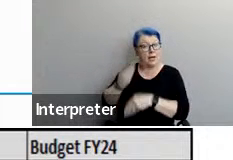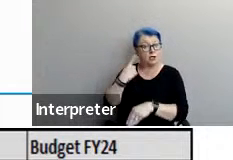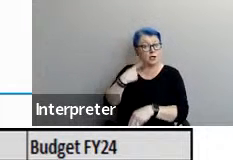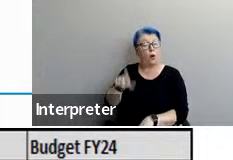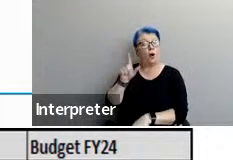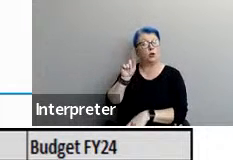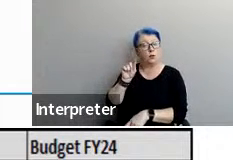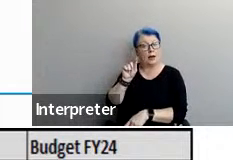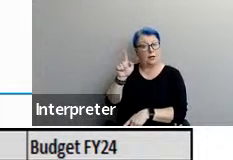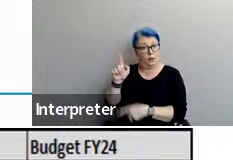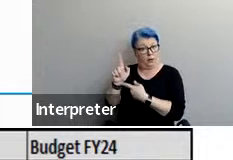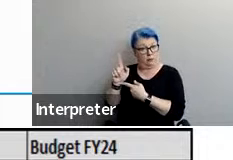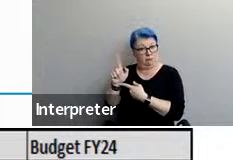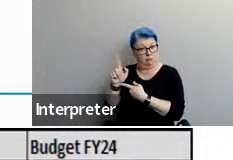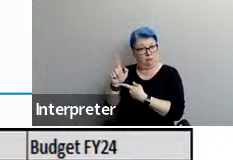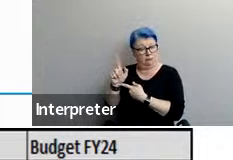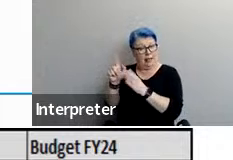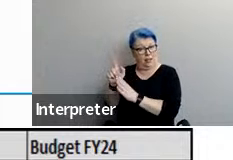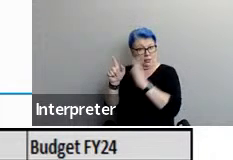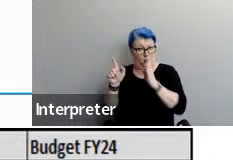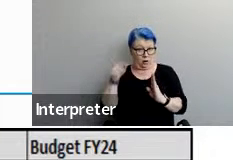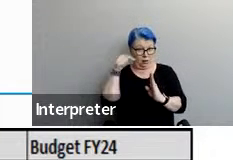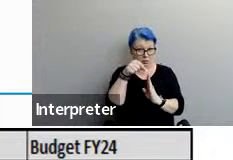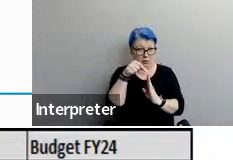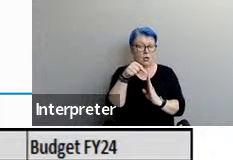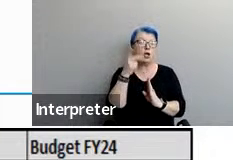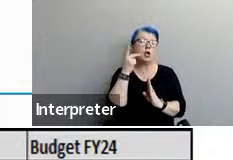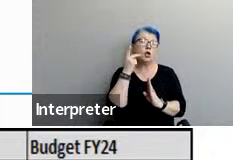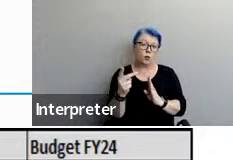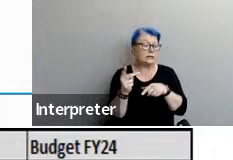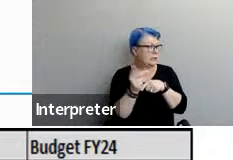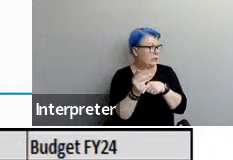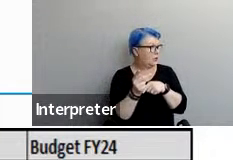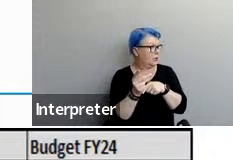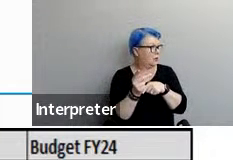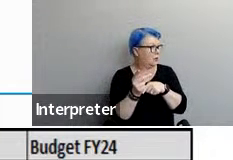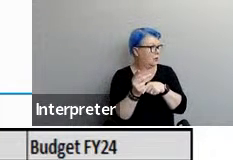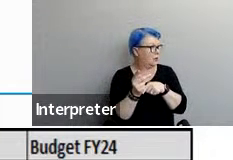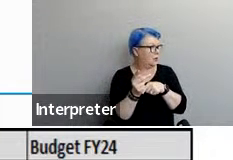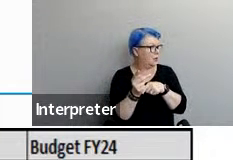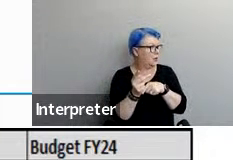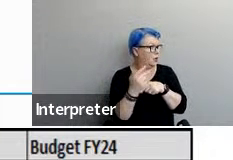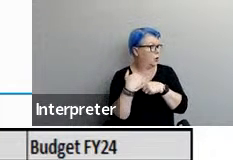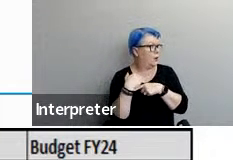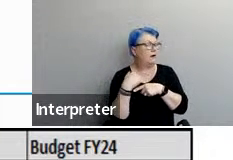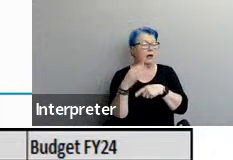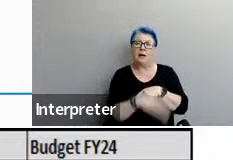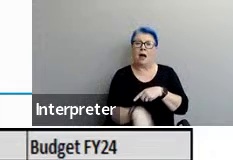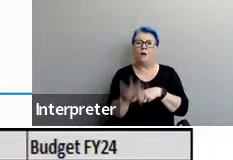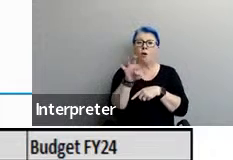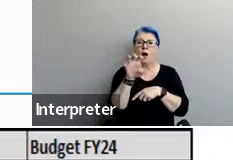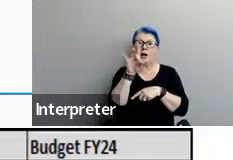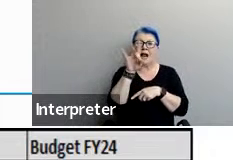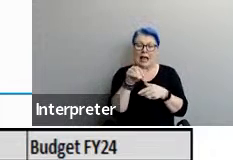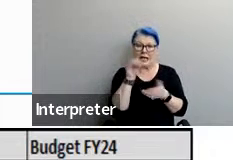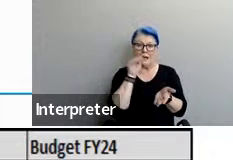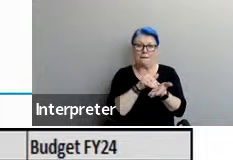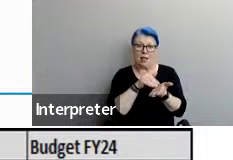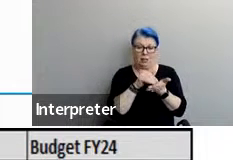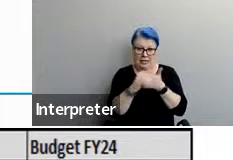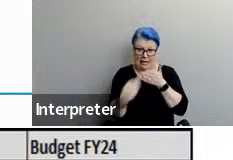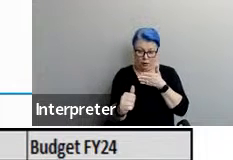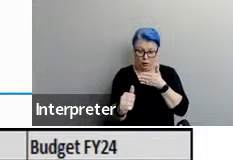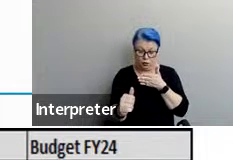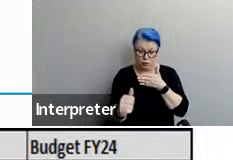actual FY21 that's next to that. So you'll see that we budgeted $480 million in